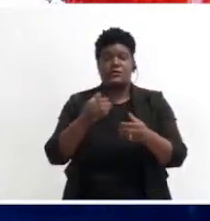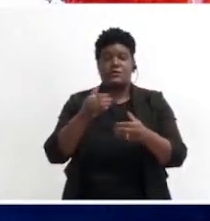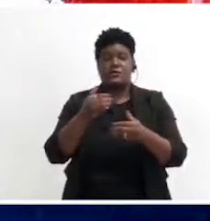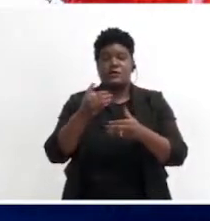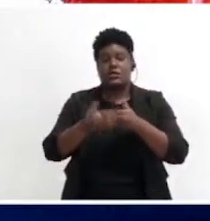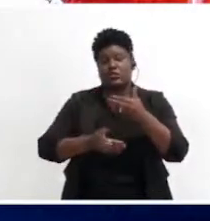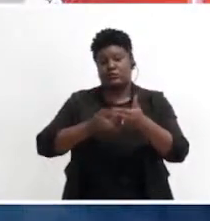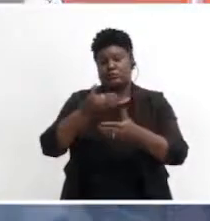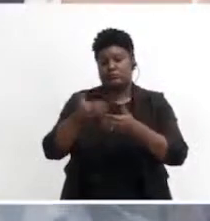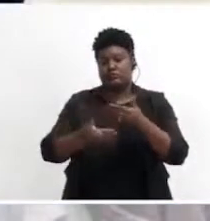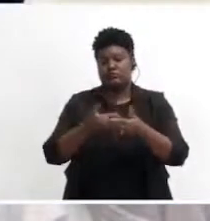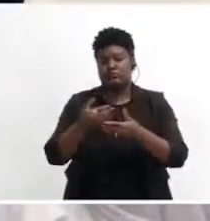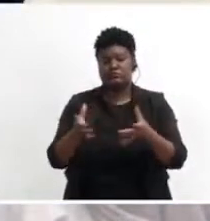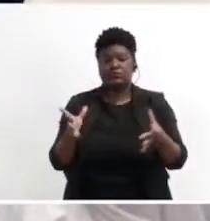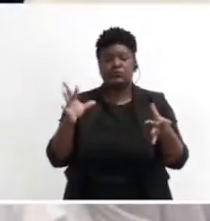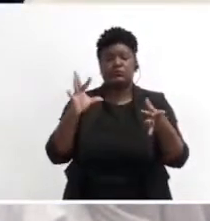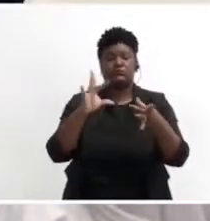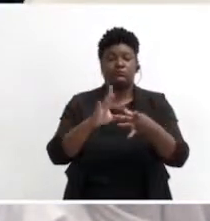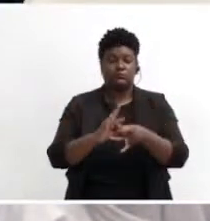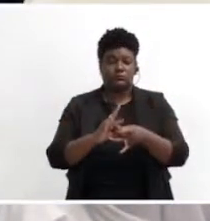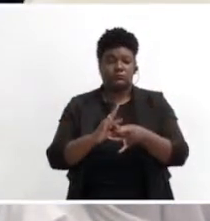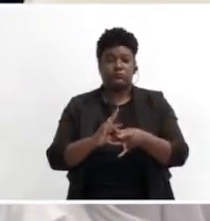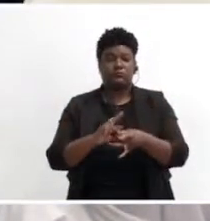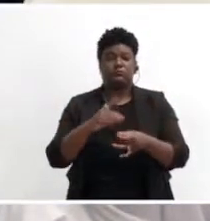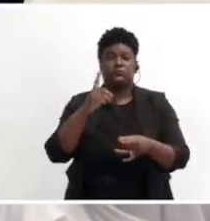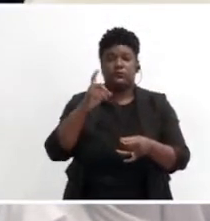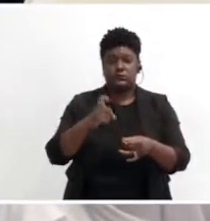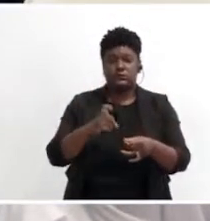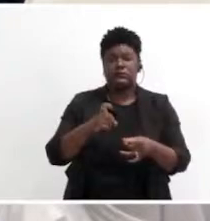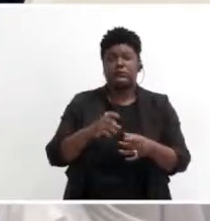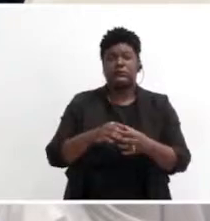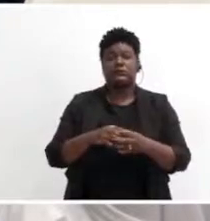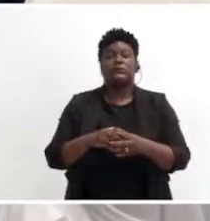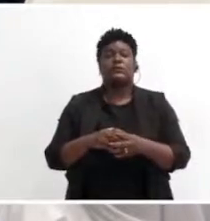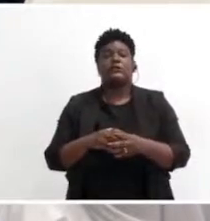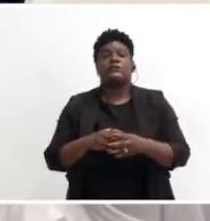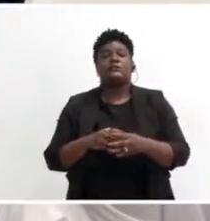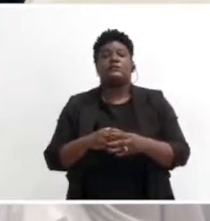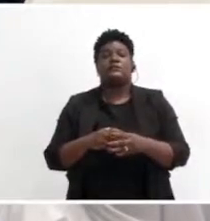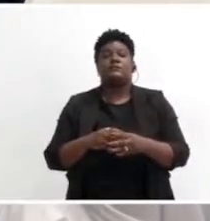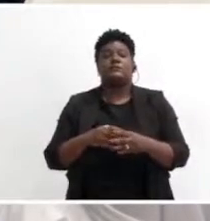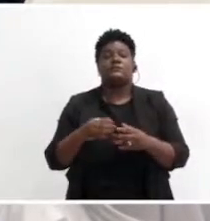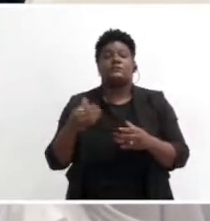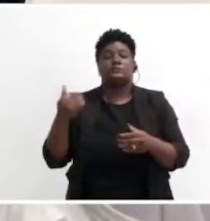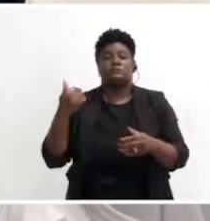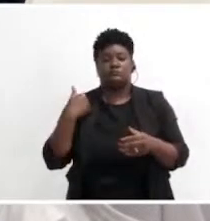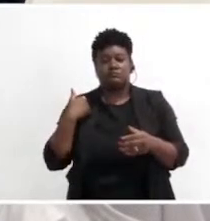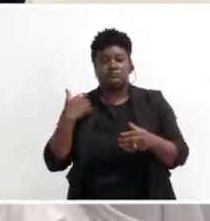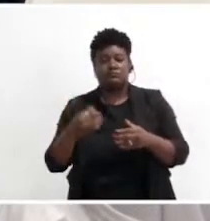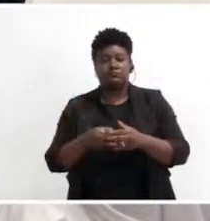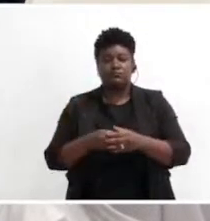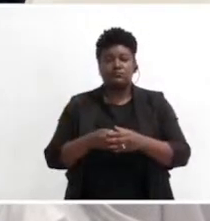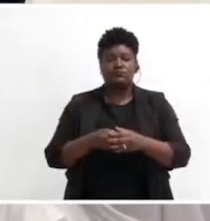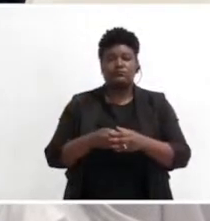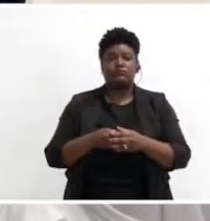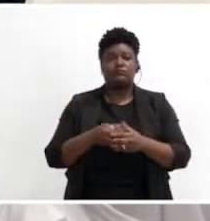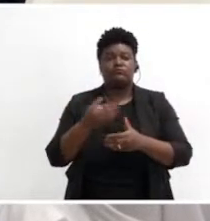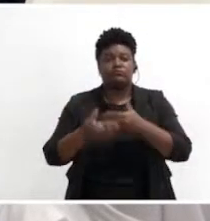an oven into a thermal compression bonding process where we're doing one chip at a time.